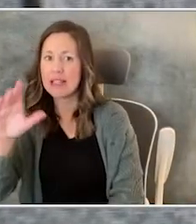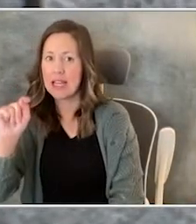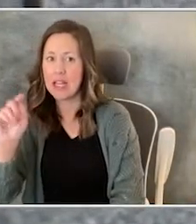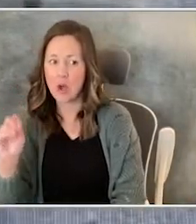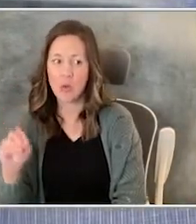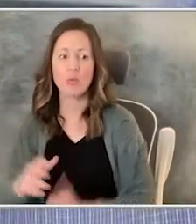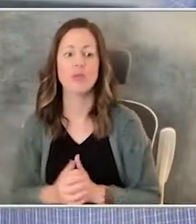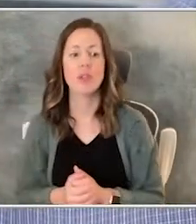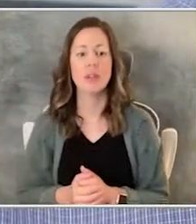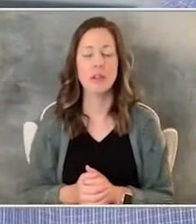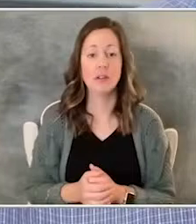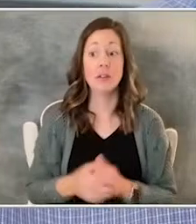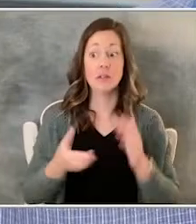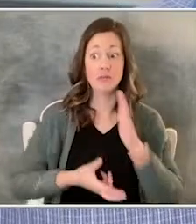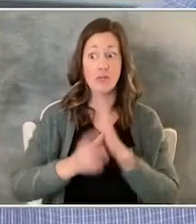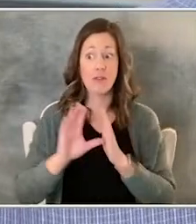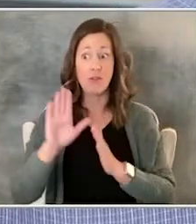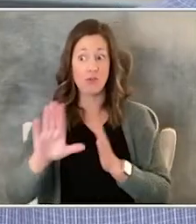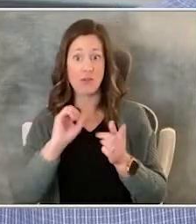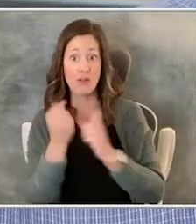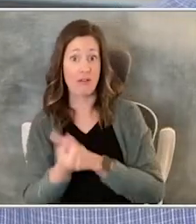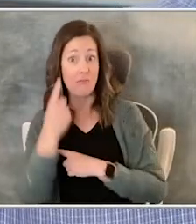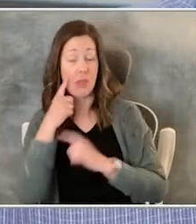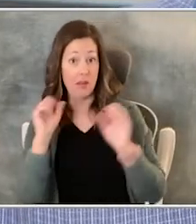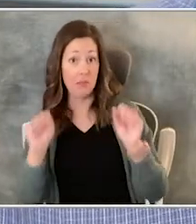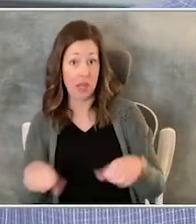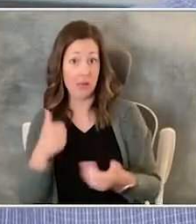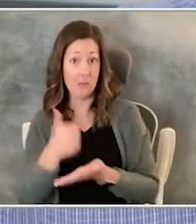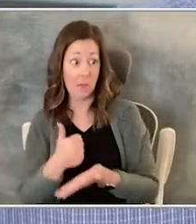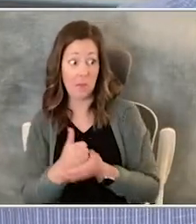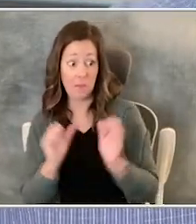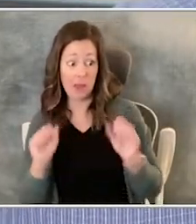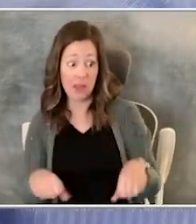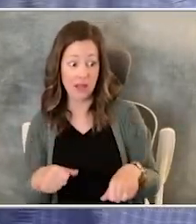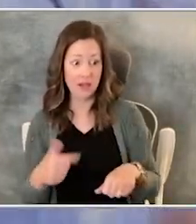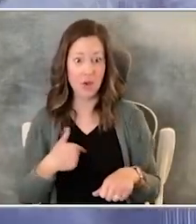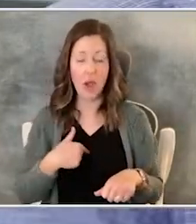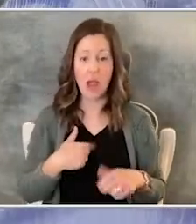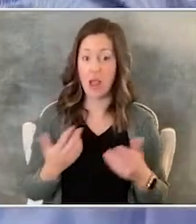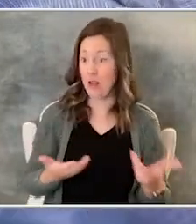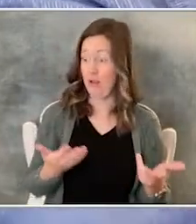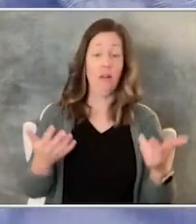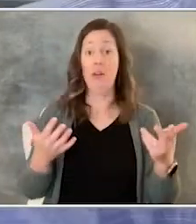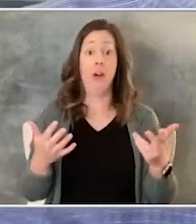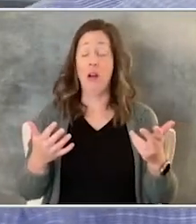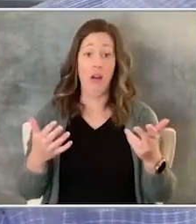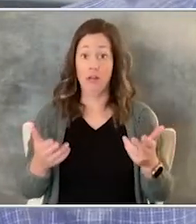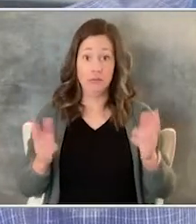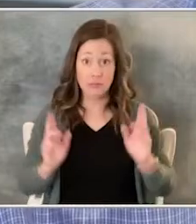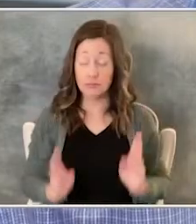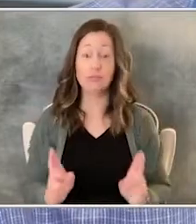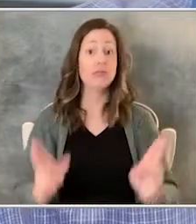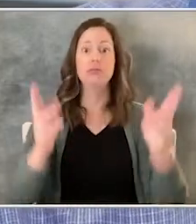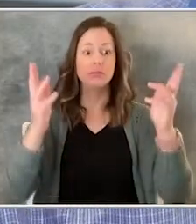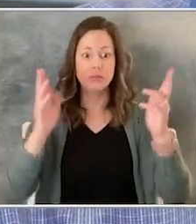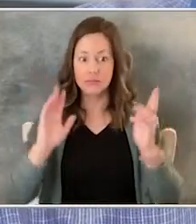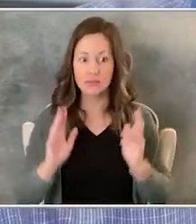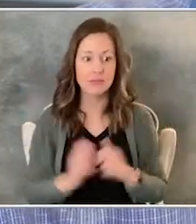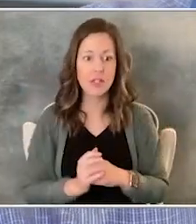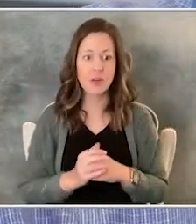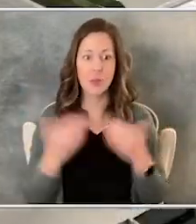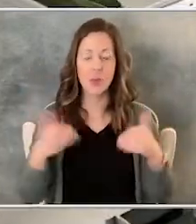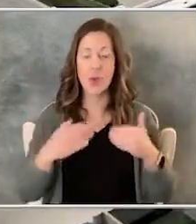We are so happy and pleased to welcome Dr. Michael Kennedy to today's program, along with his amazing cardiologist, Dr.